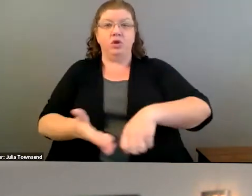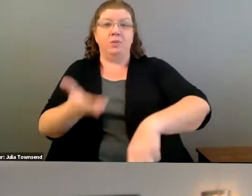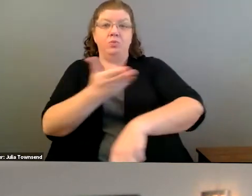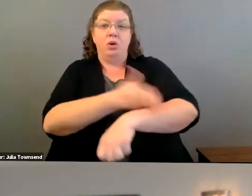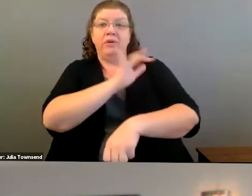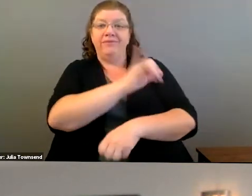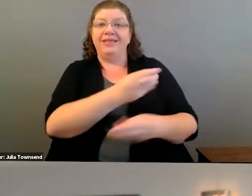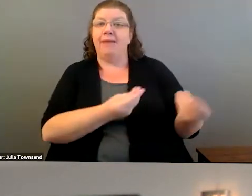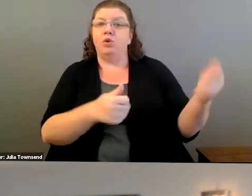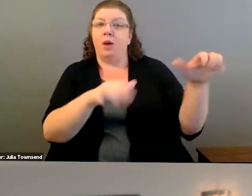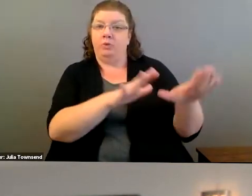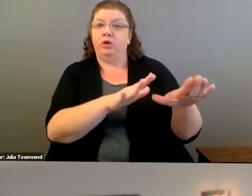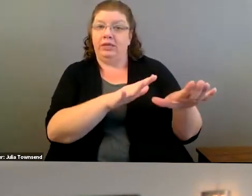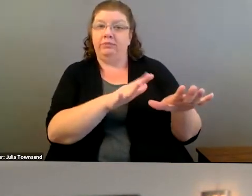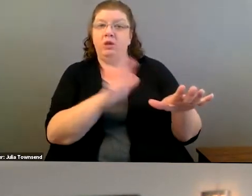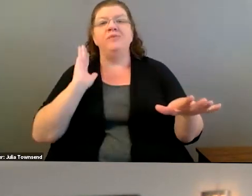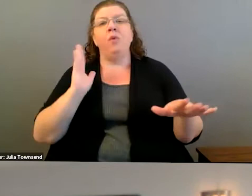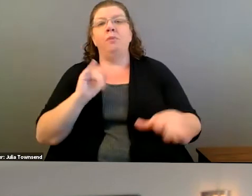armory property.